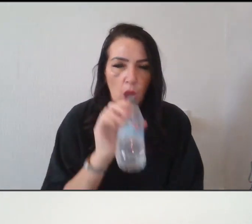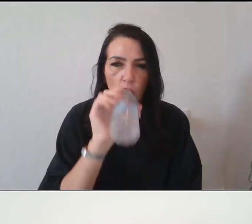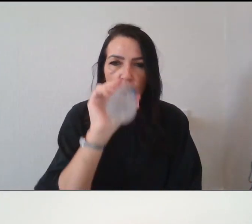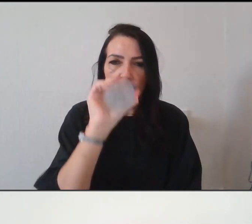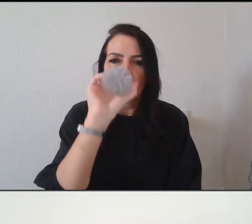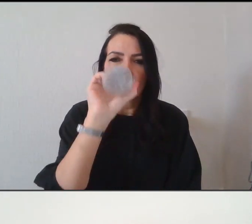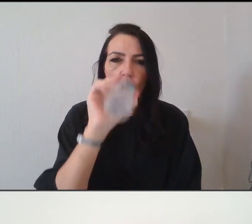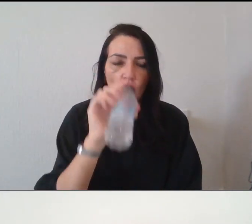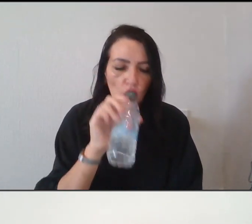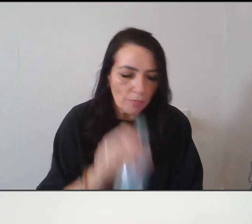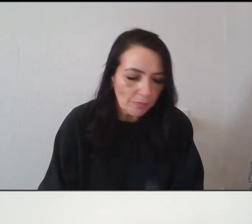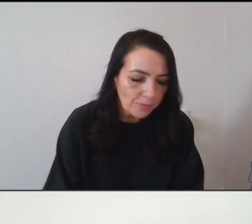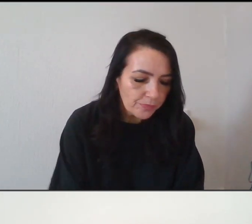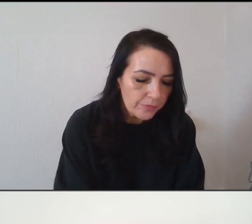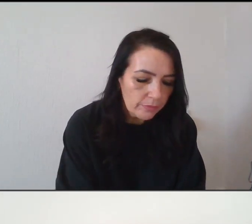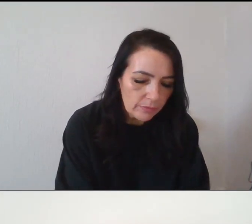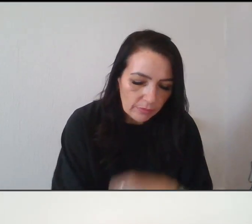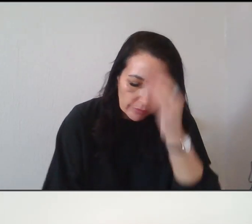Perfect. Yeah, that's very helpful.